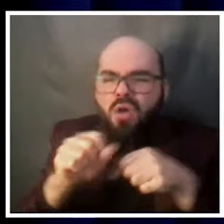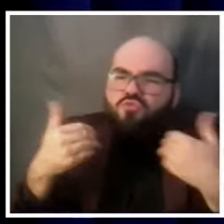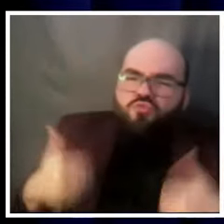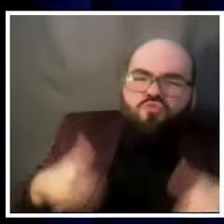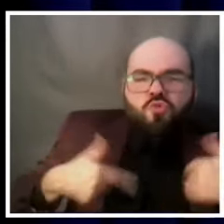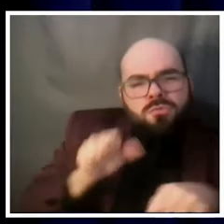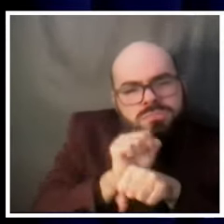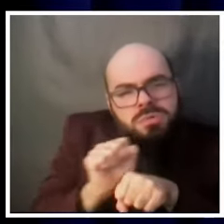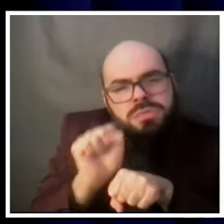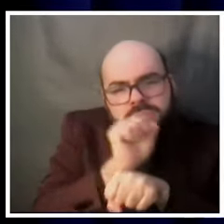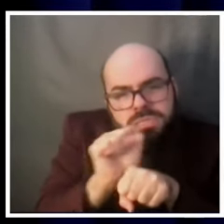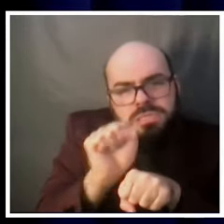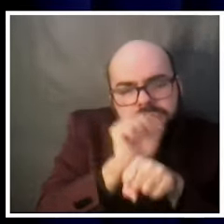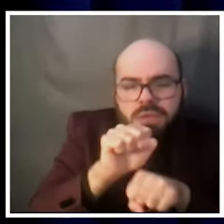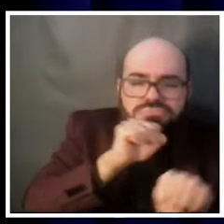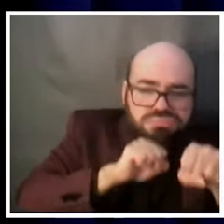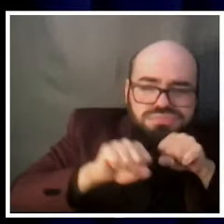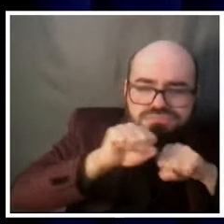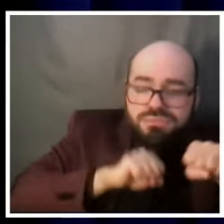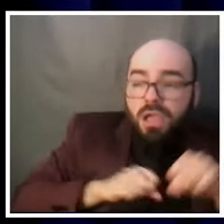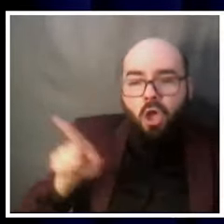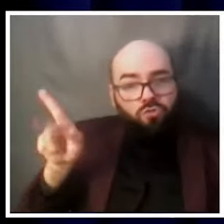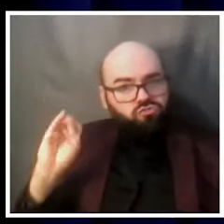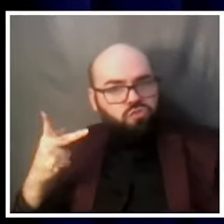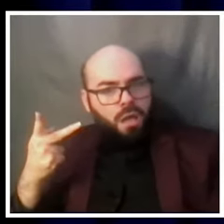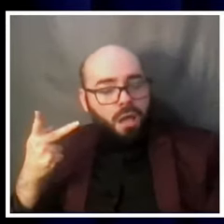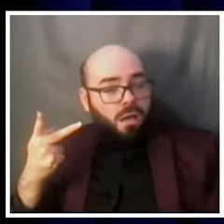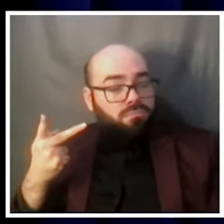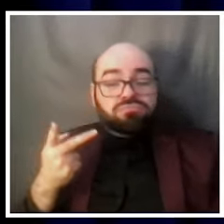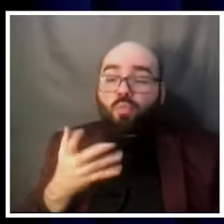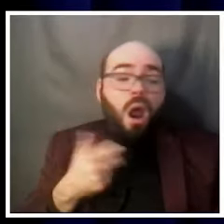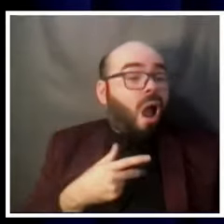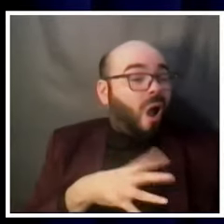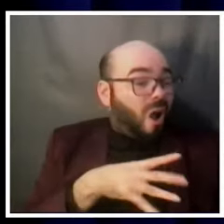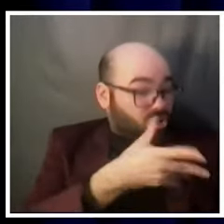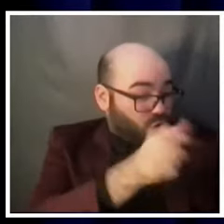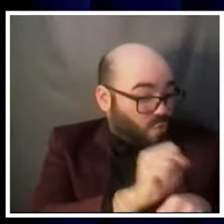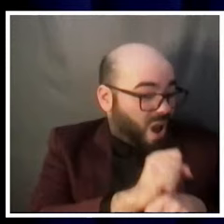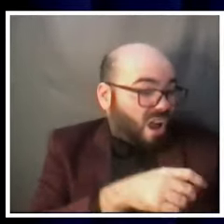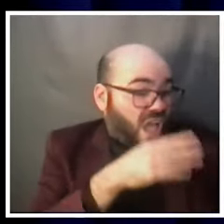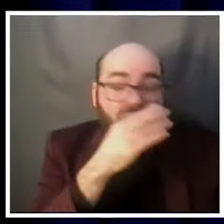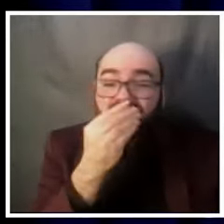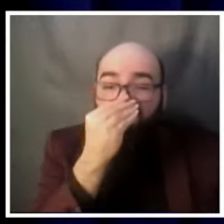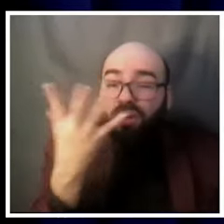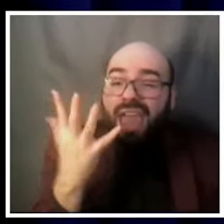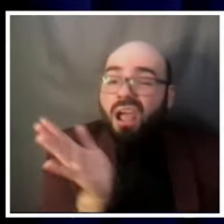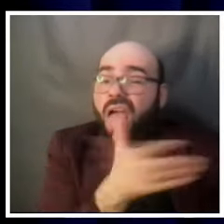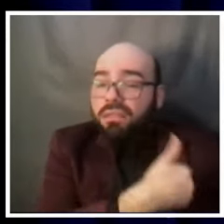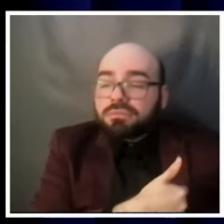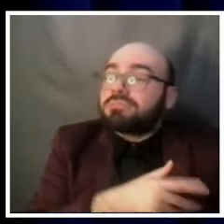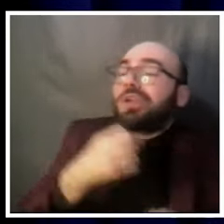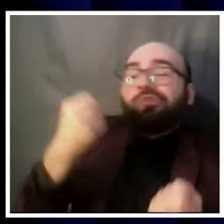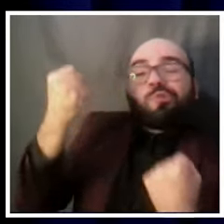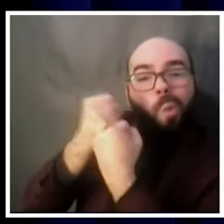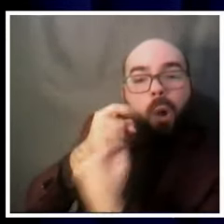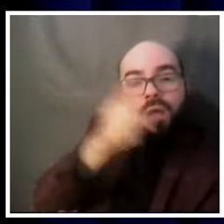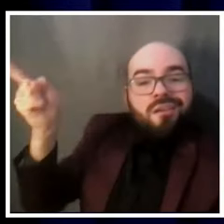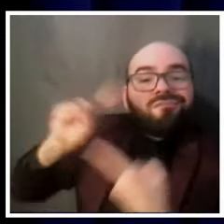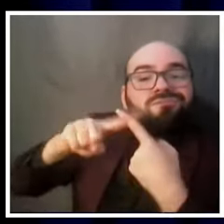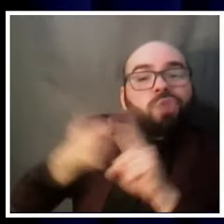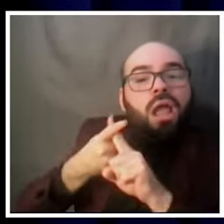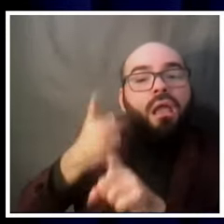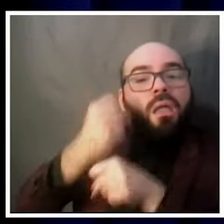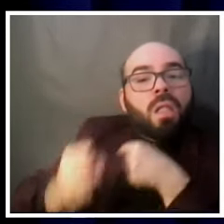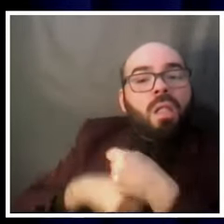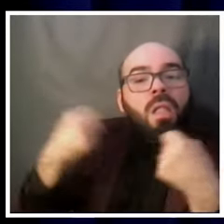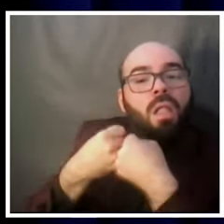paying even what they already owe, not what they should be paying. I know if you didn't know better, you think I'm making this up,